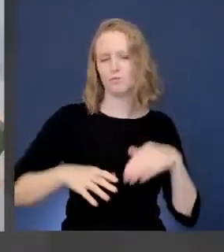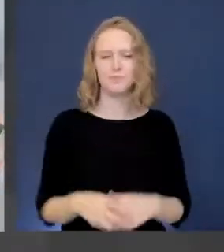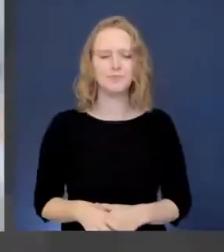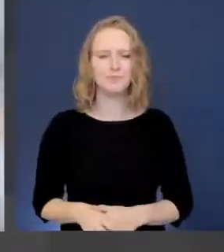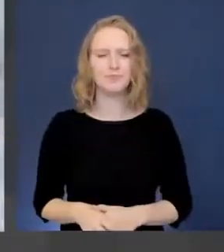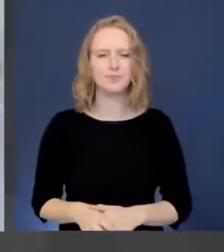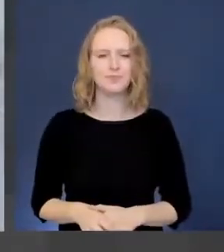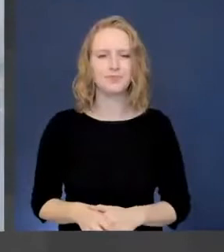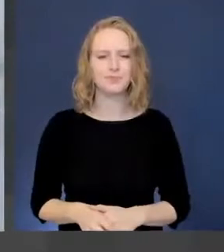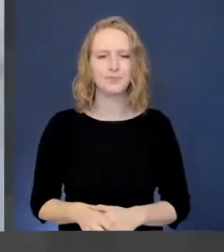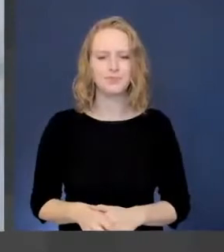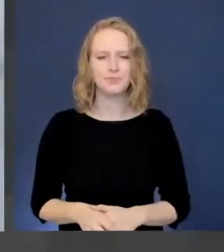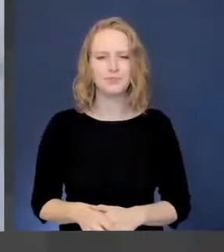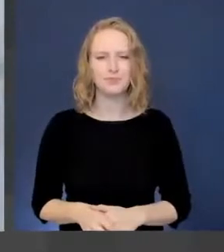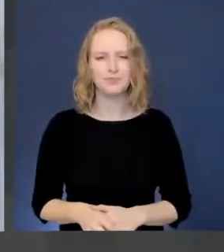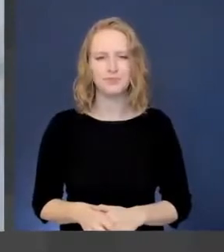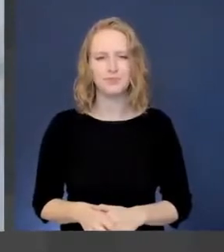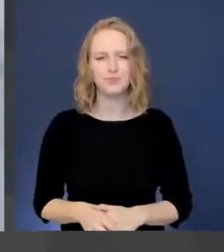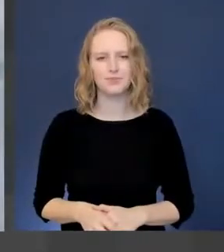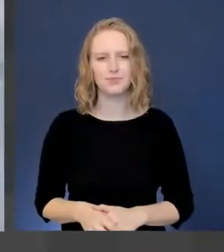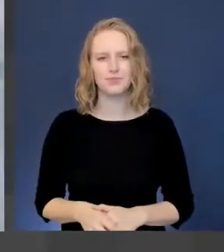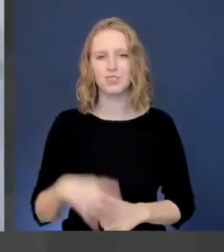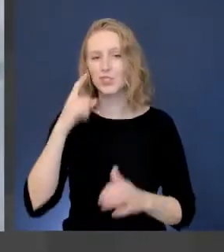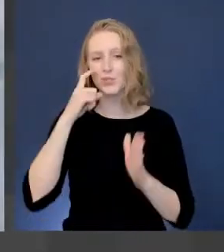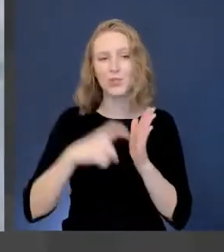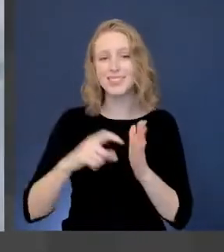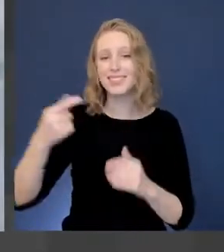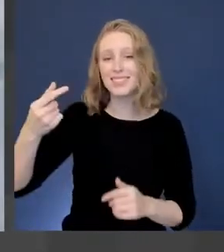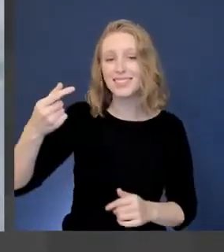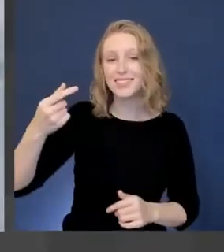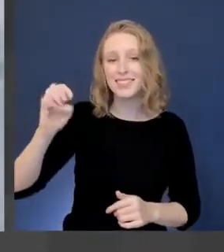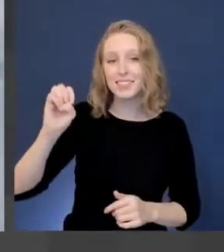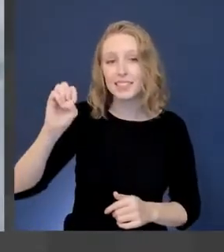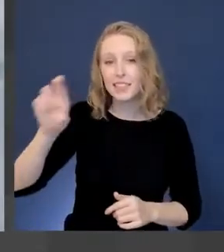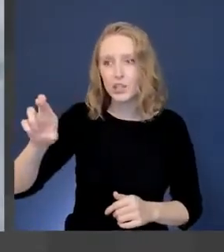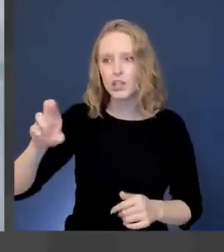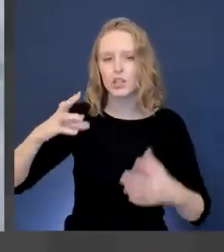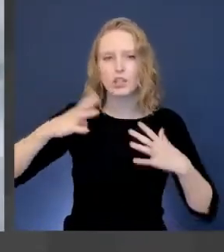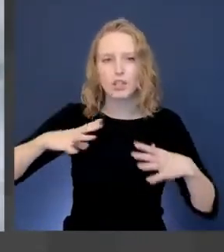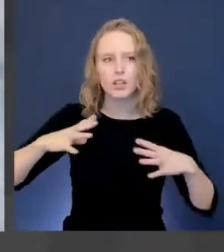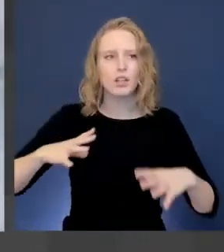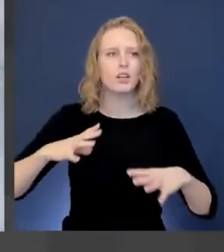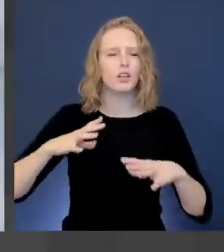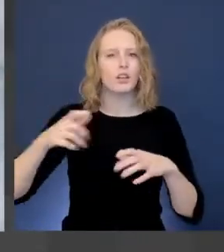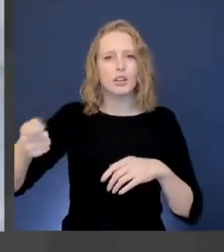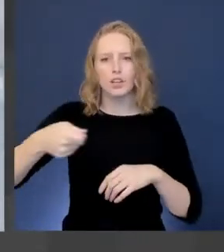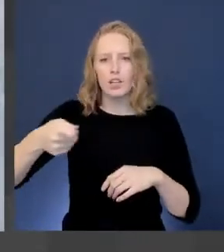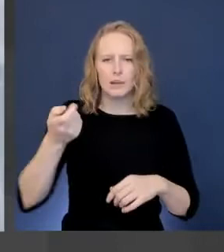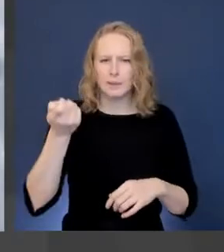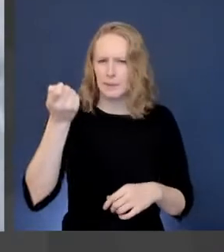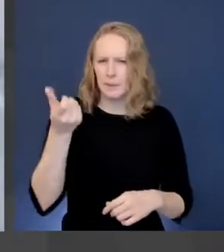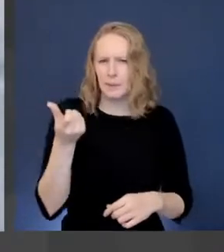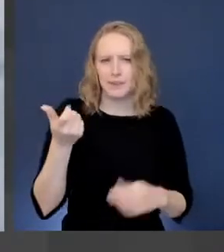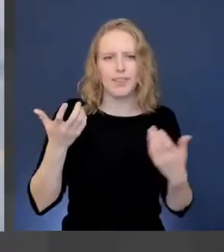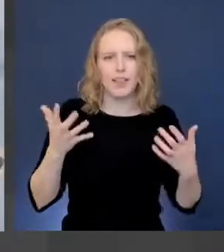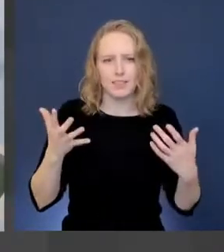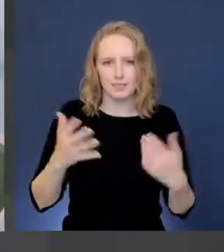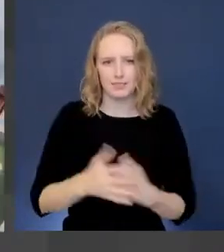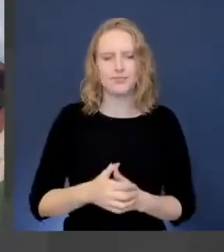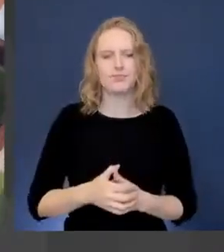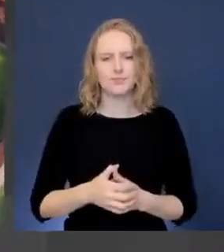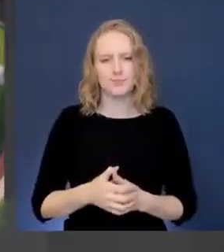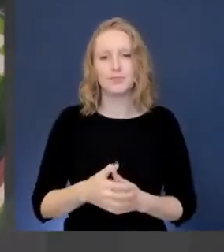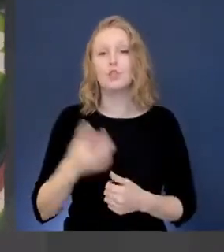avatar has very little amount of gear. And yeah, you'll be always have the context that you're high up in the tower, Looks right? so cool.